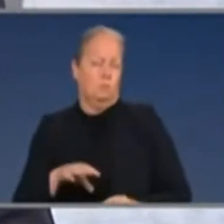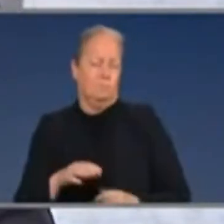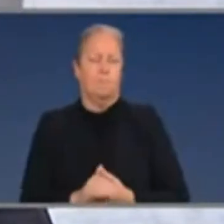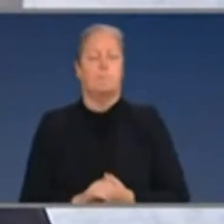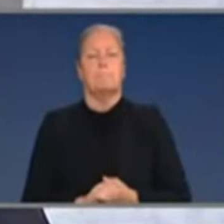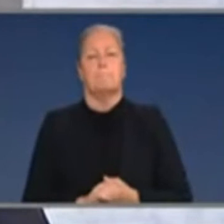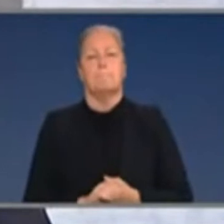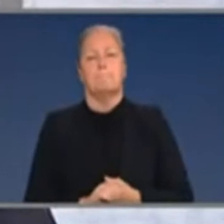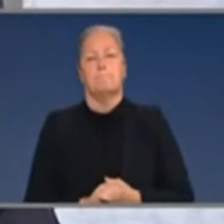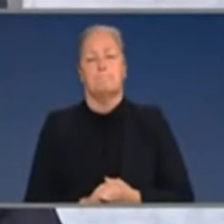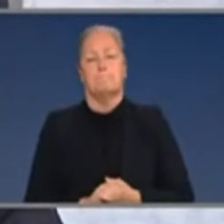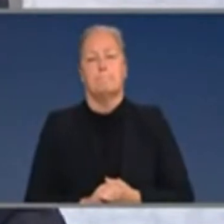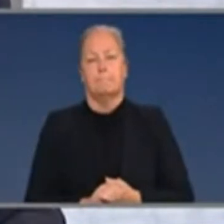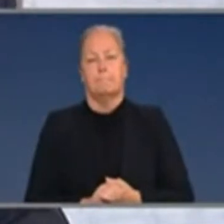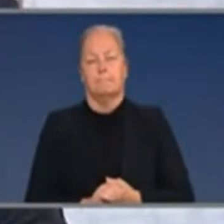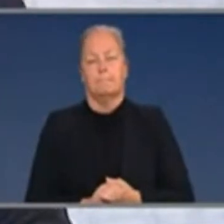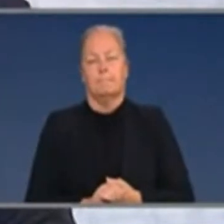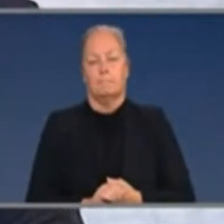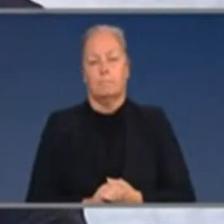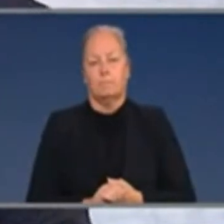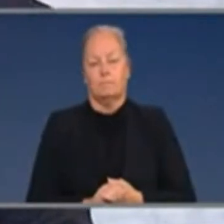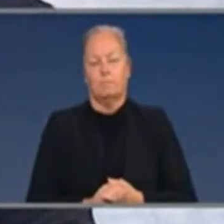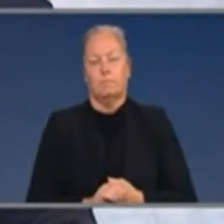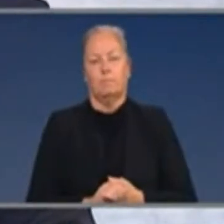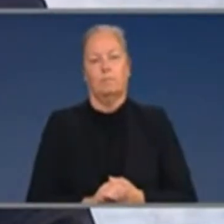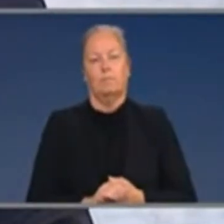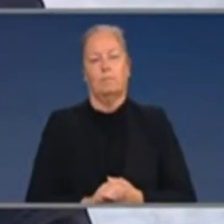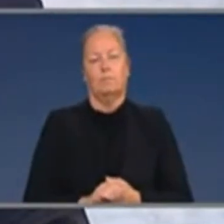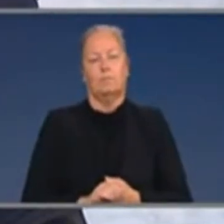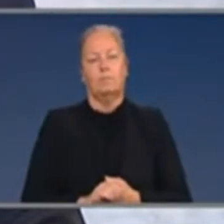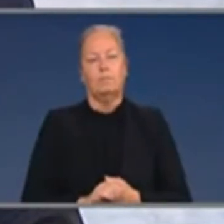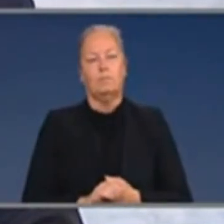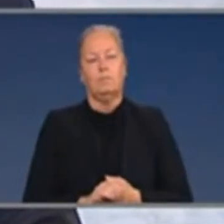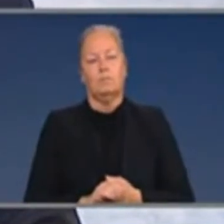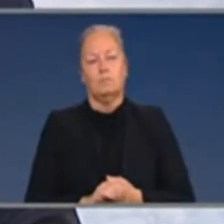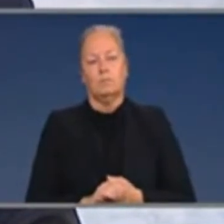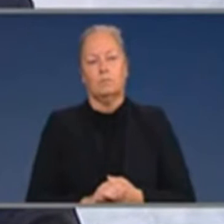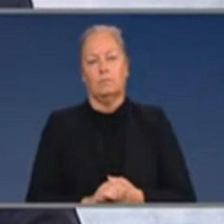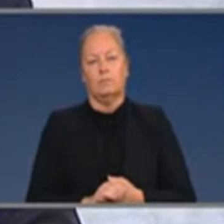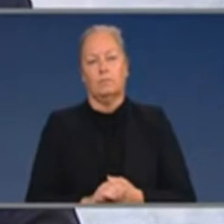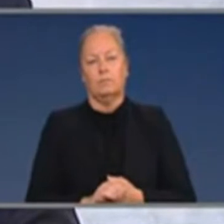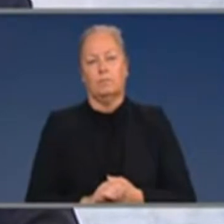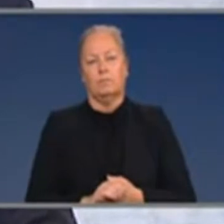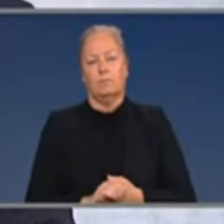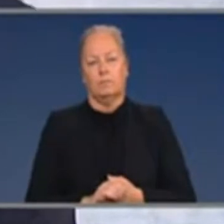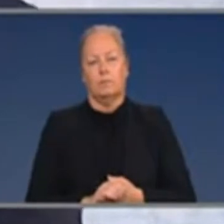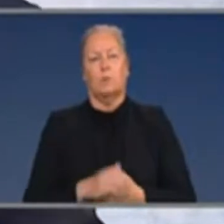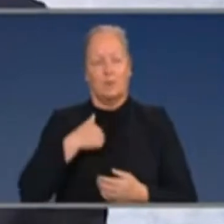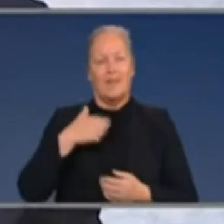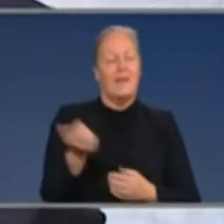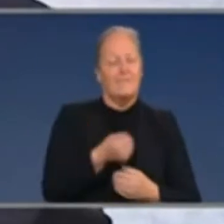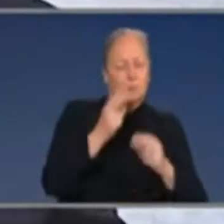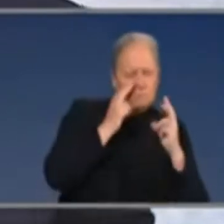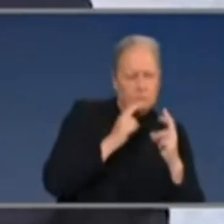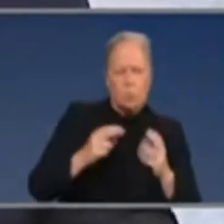need to inform plans to eliminate Indigenous disadvantage in this country as much as we possibly can. And so I